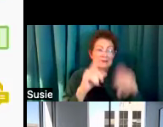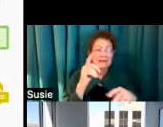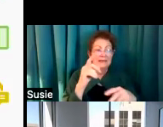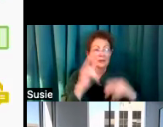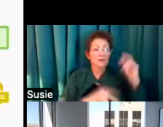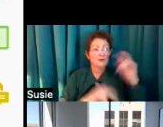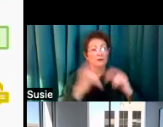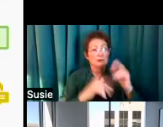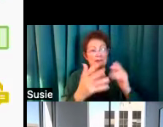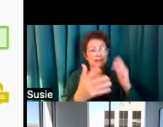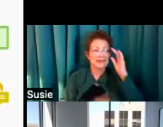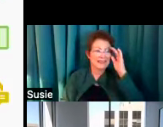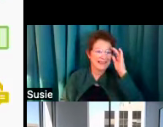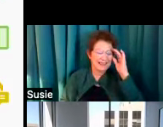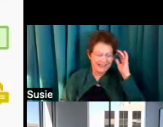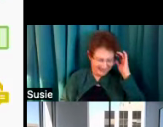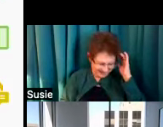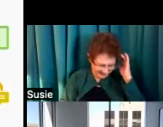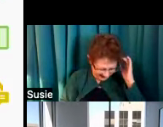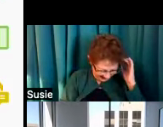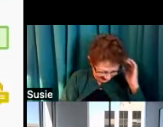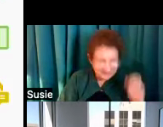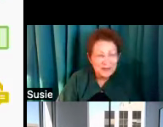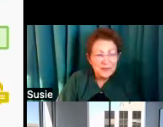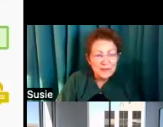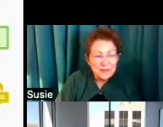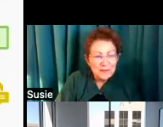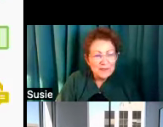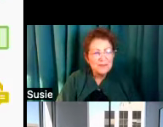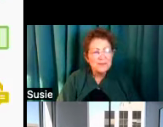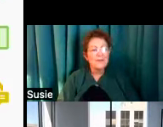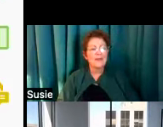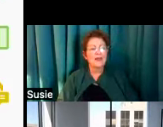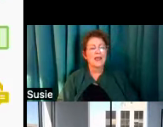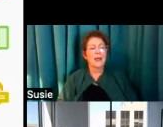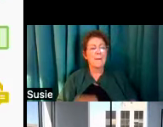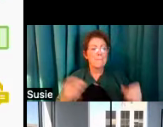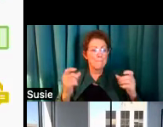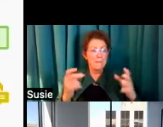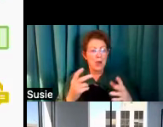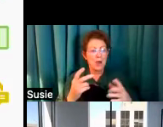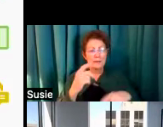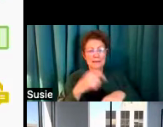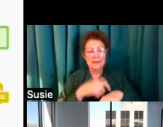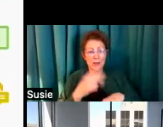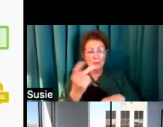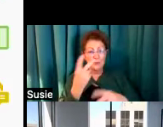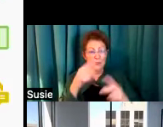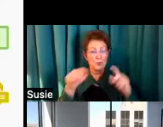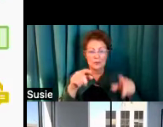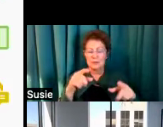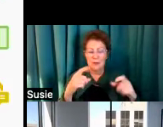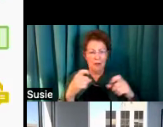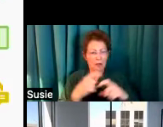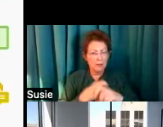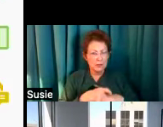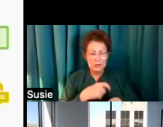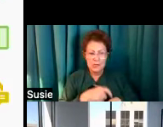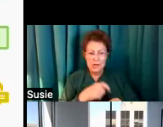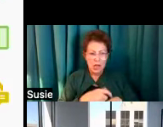High level. Managing of the two entities is complicated. It's costly and it's time consuming. And so, having a